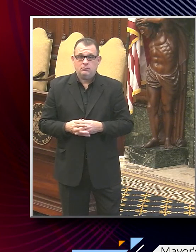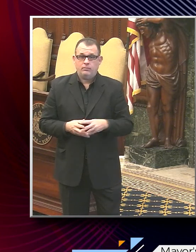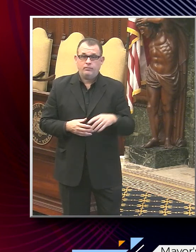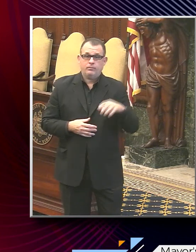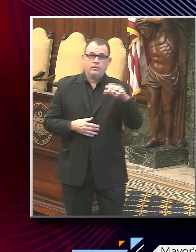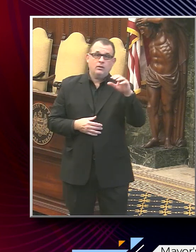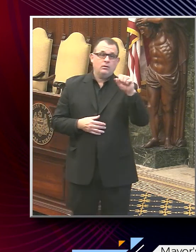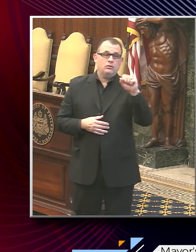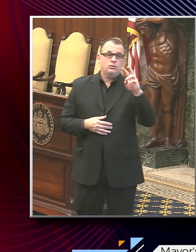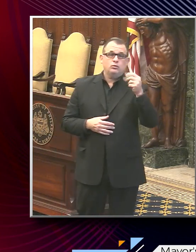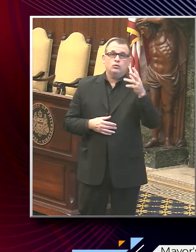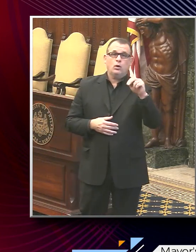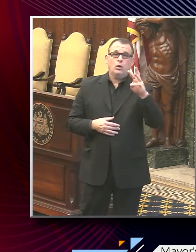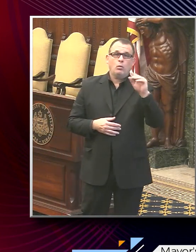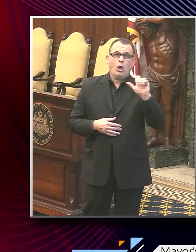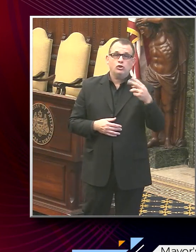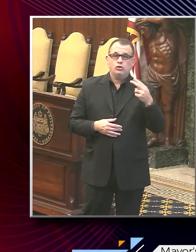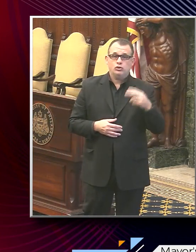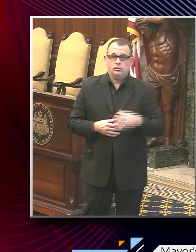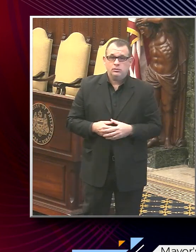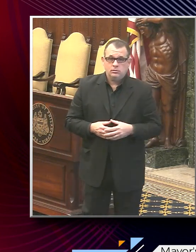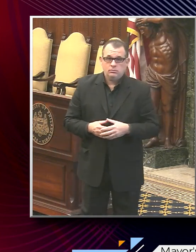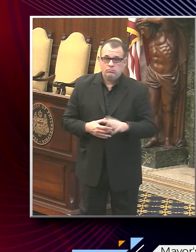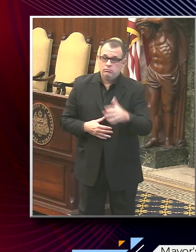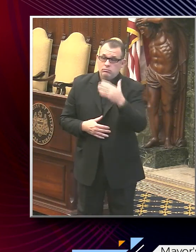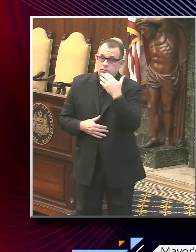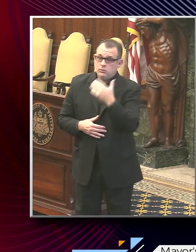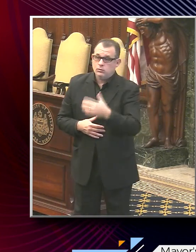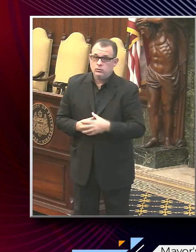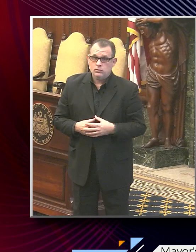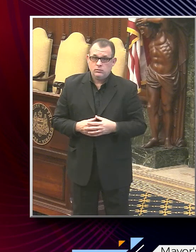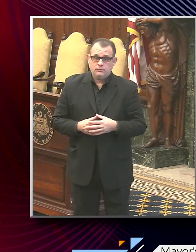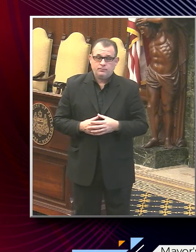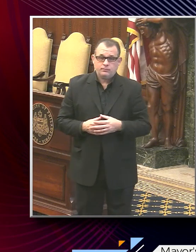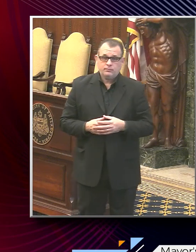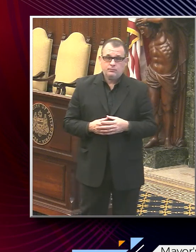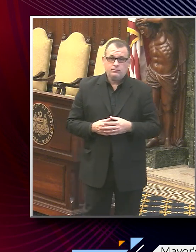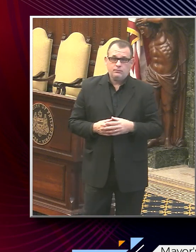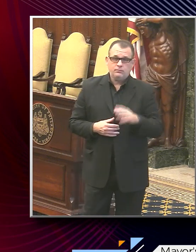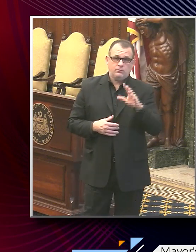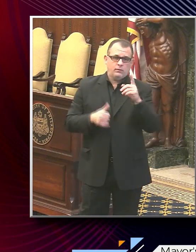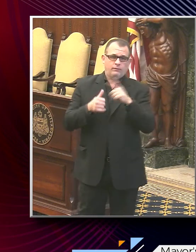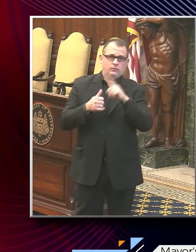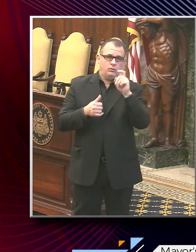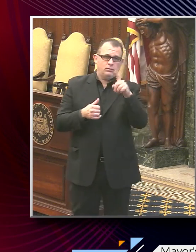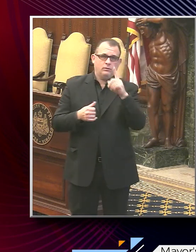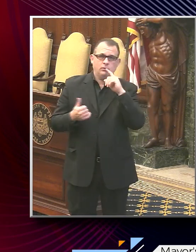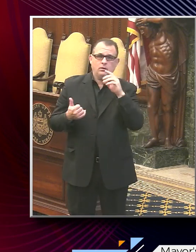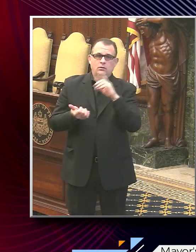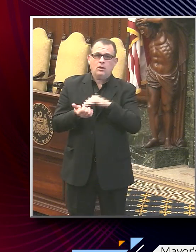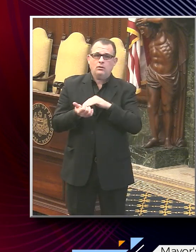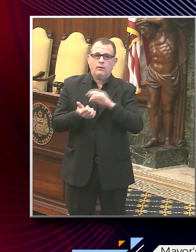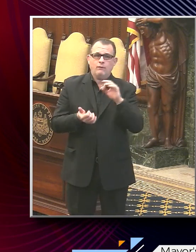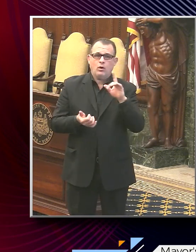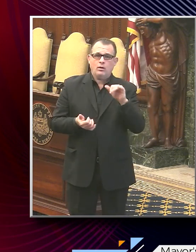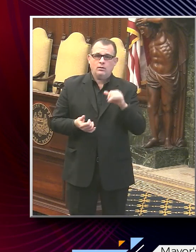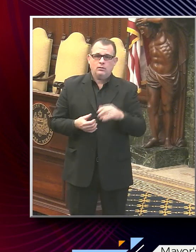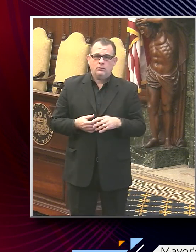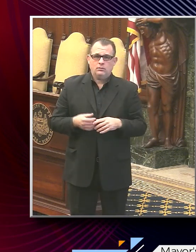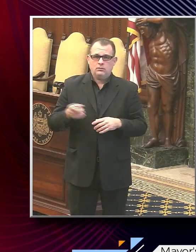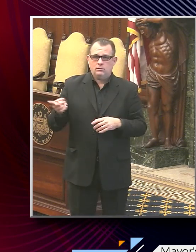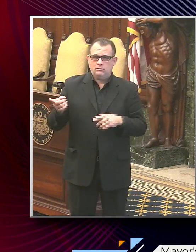Inquirer. Thanks very much. First question is for Dr. Farley. You touched on this a little bit, but could you